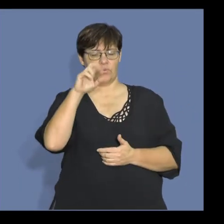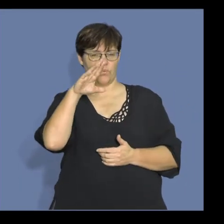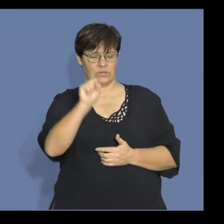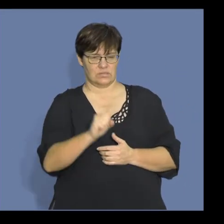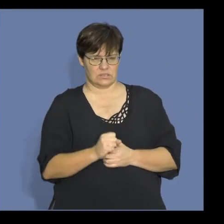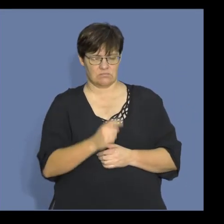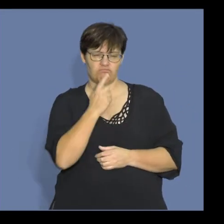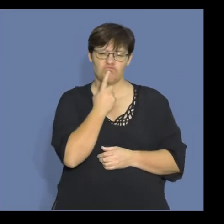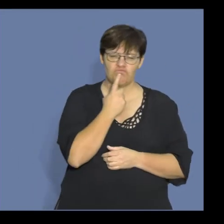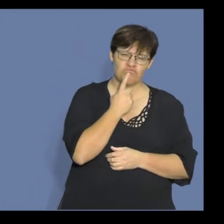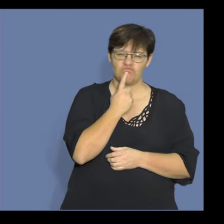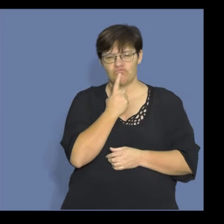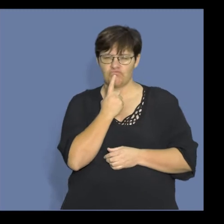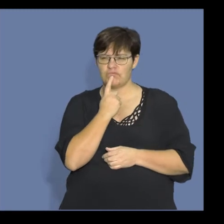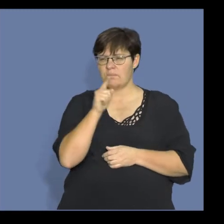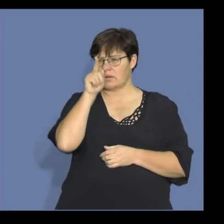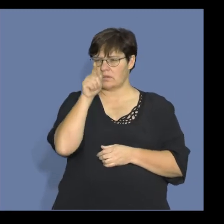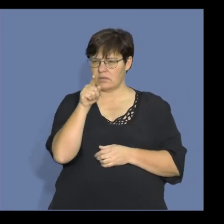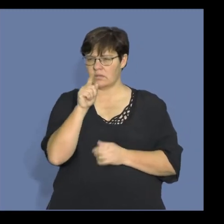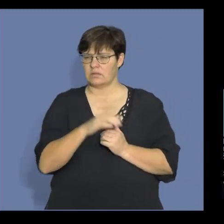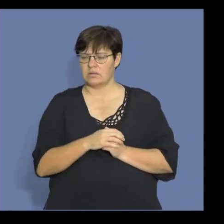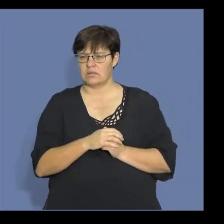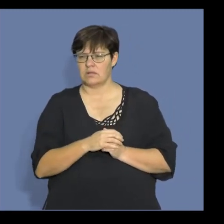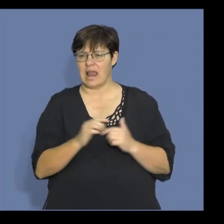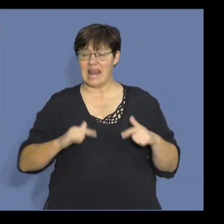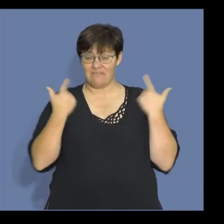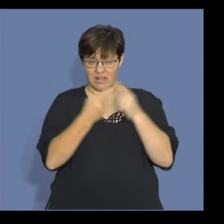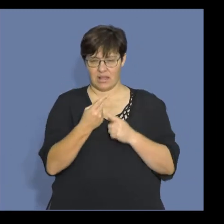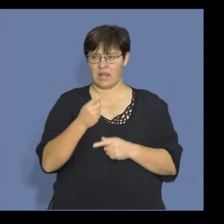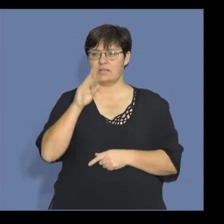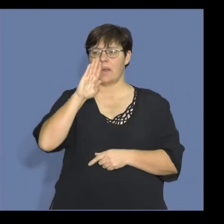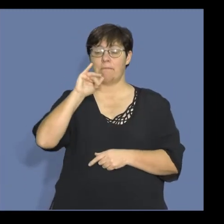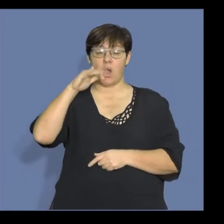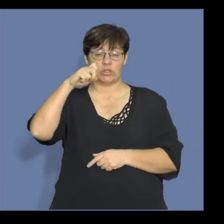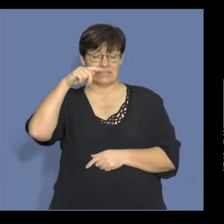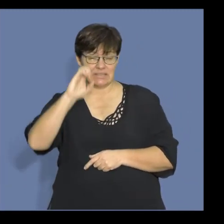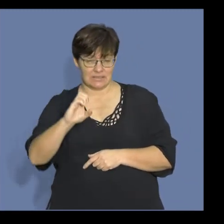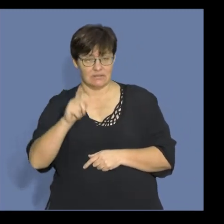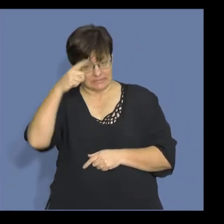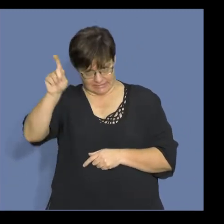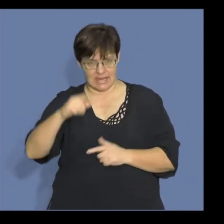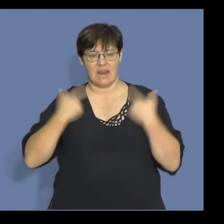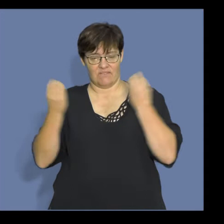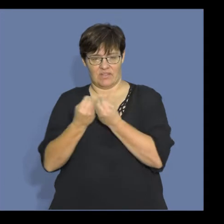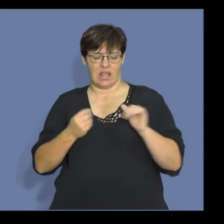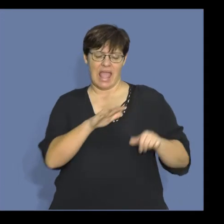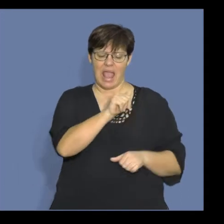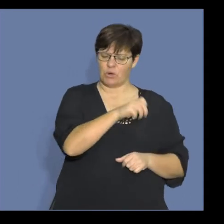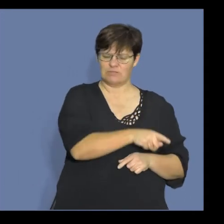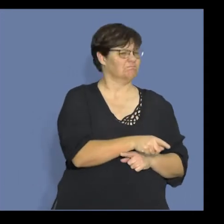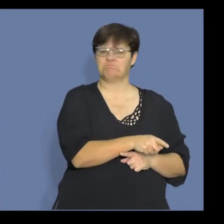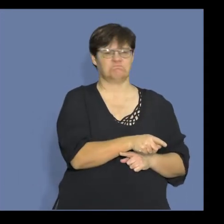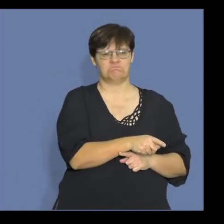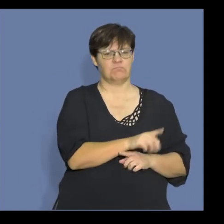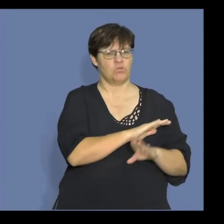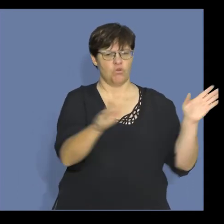again, just 2 words. Let's see if these, which are the most appropriate descriptions. So biotic, yes. Abiotic,